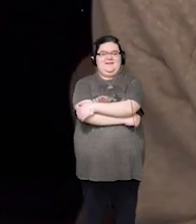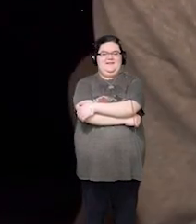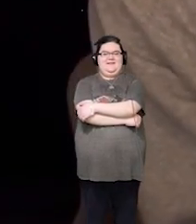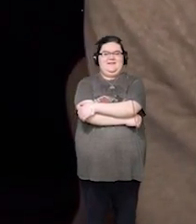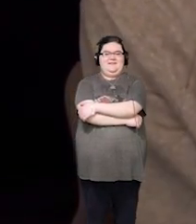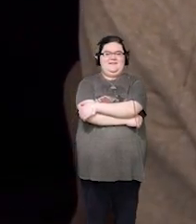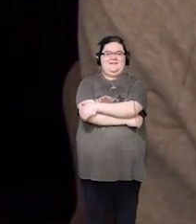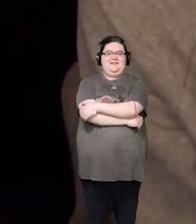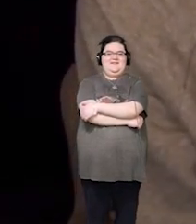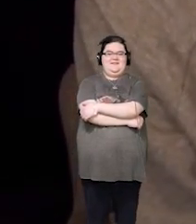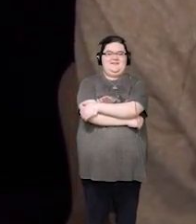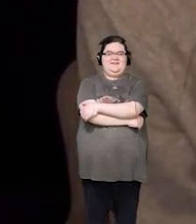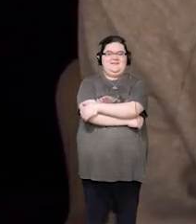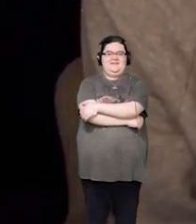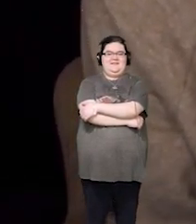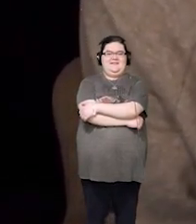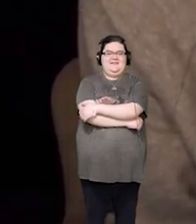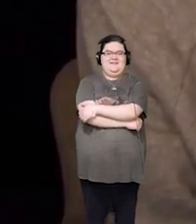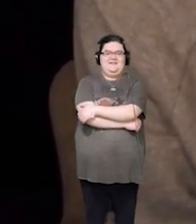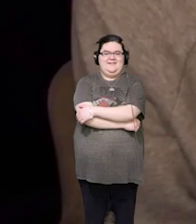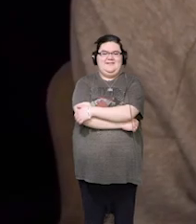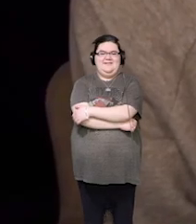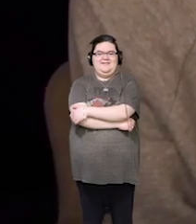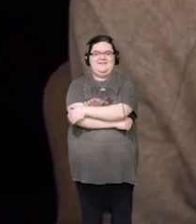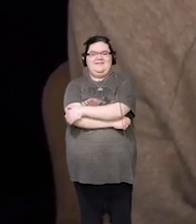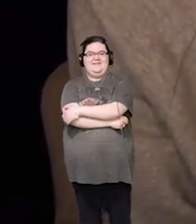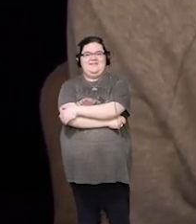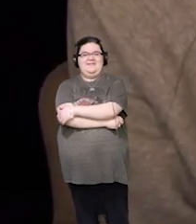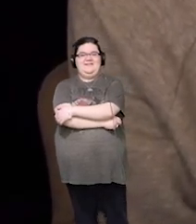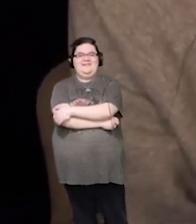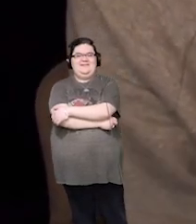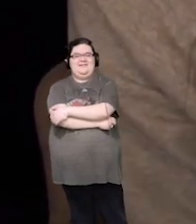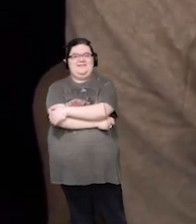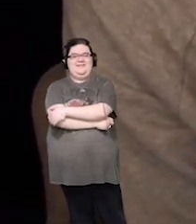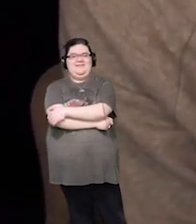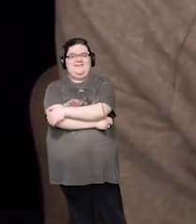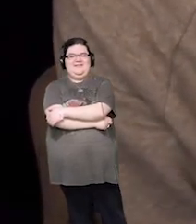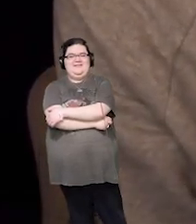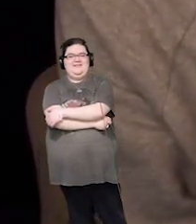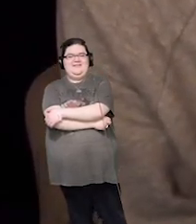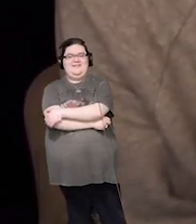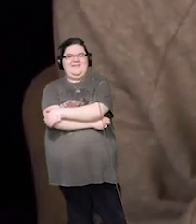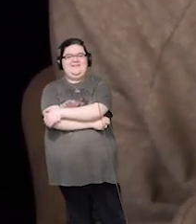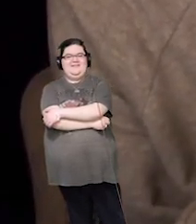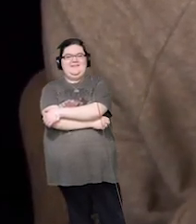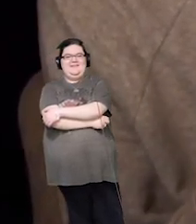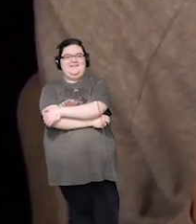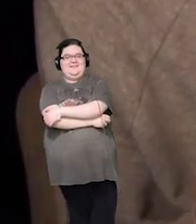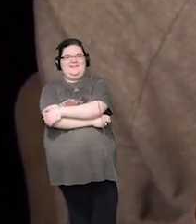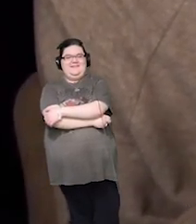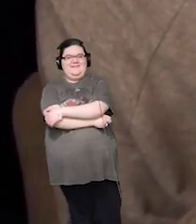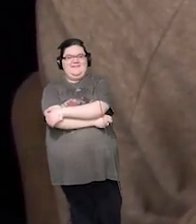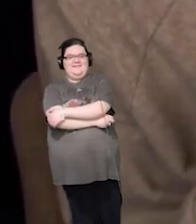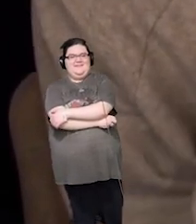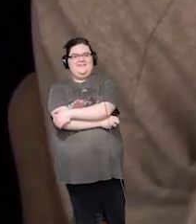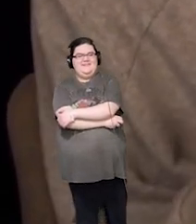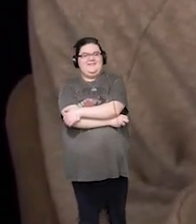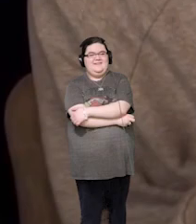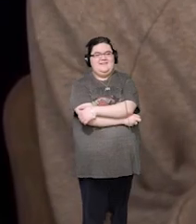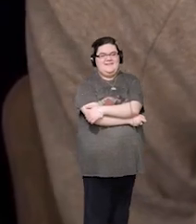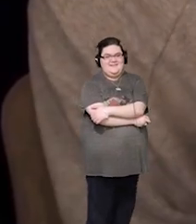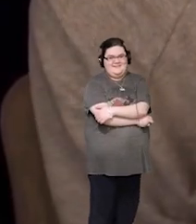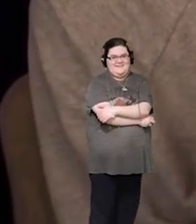any blockage, any leaks, any anything. It doesn't, you know, there's not even any skid marks. And you've just got